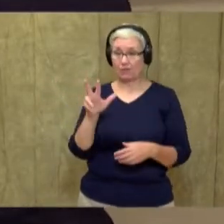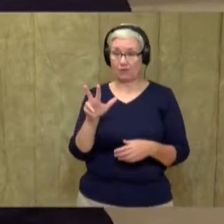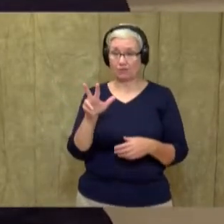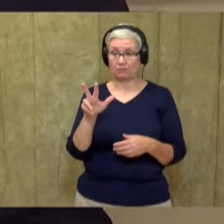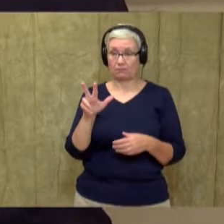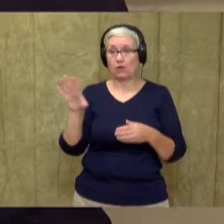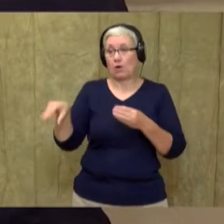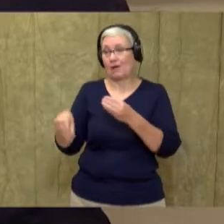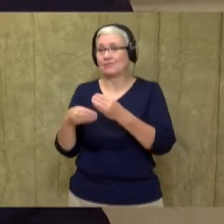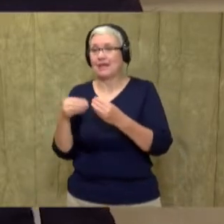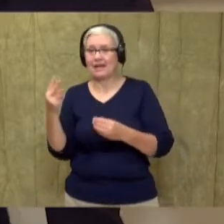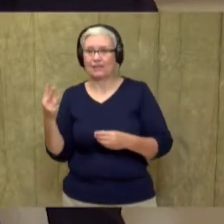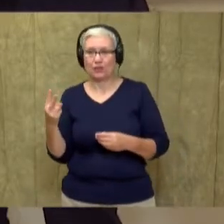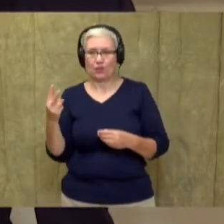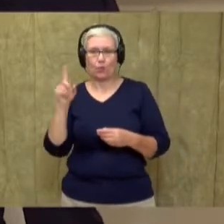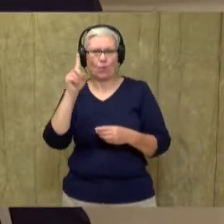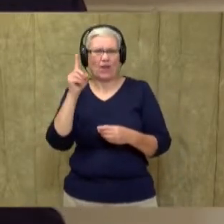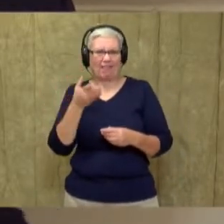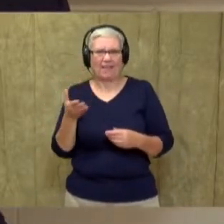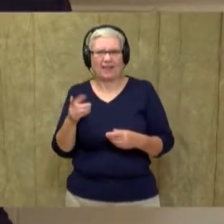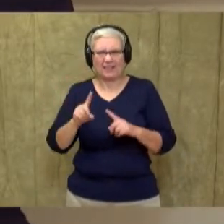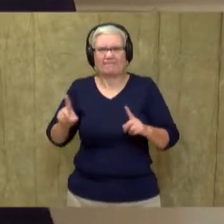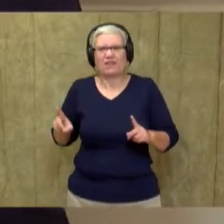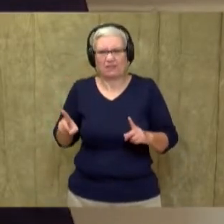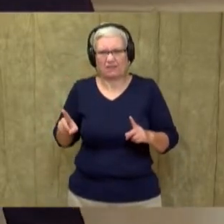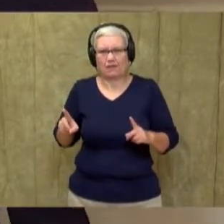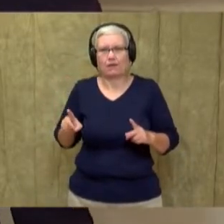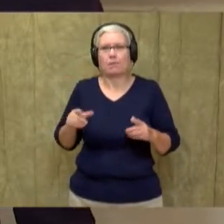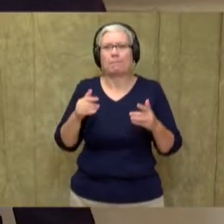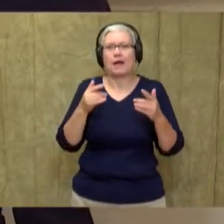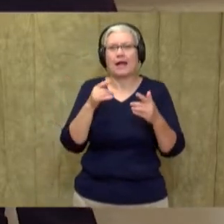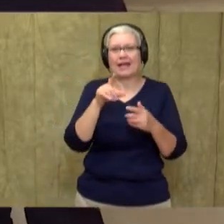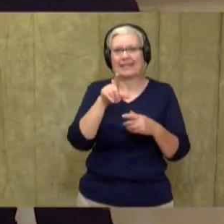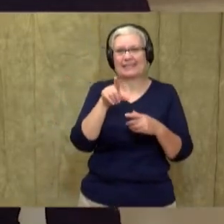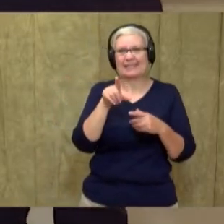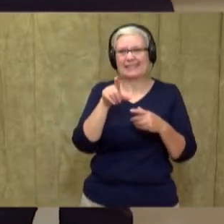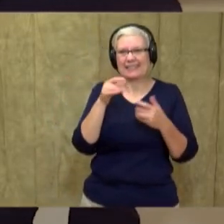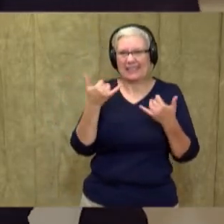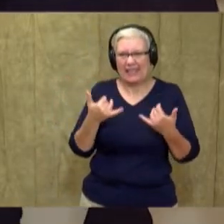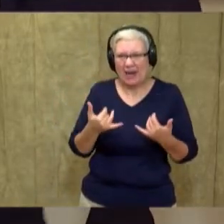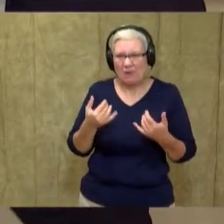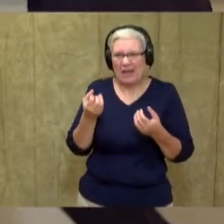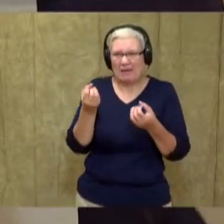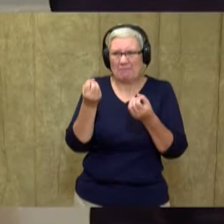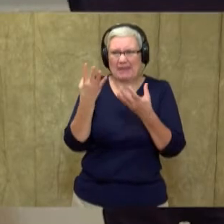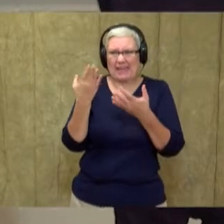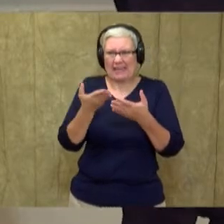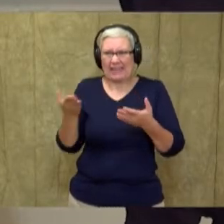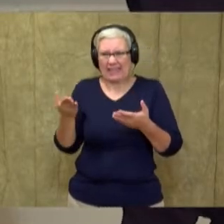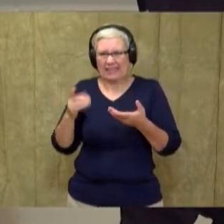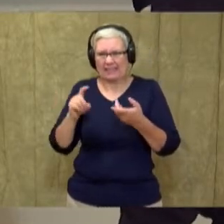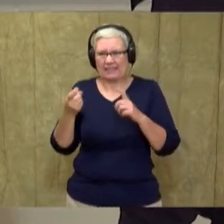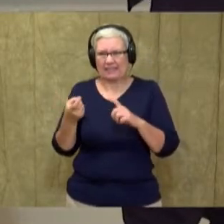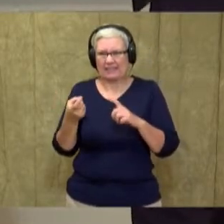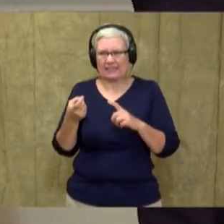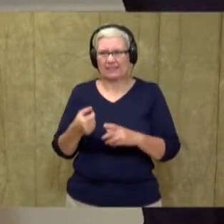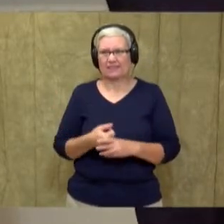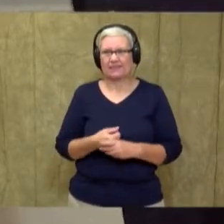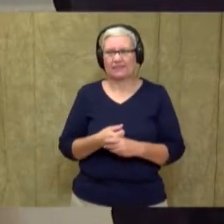or I was adding 2. But when I'm looking at D and I'm looking at E, we've got multiple things occurring at the same time. I didn't get that.